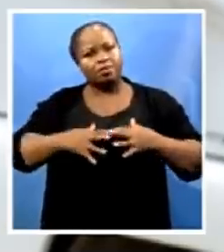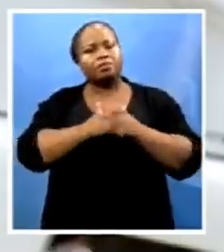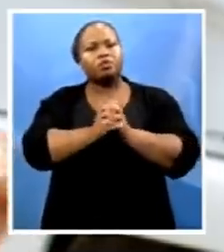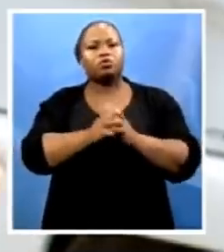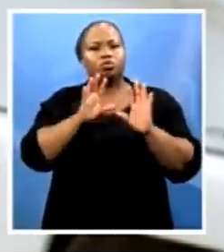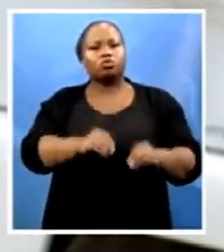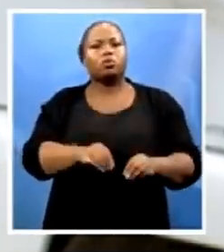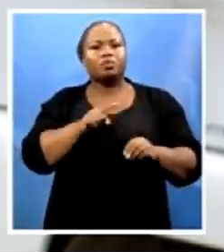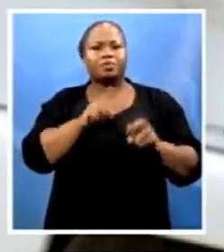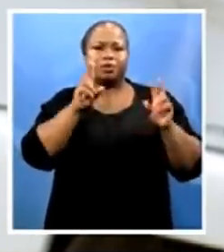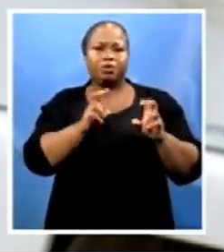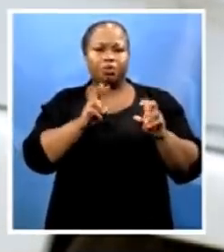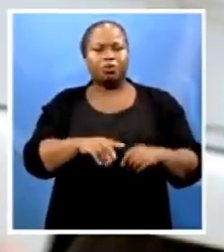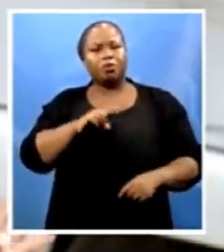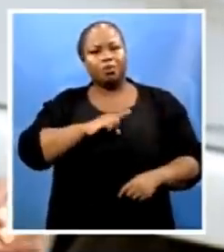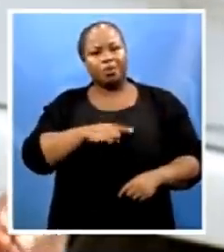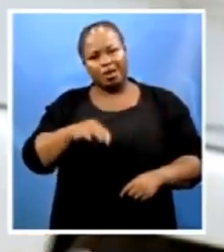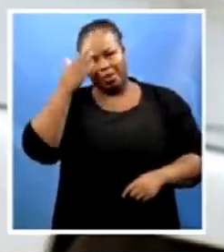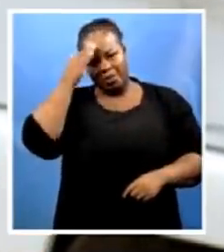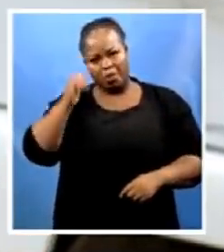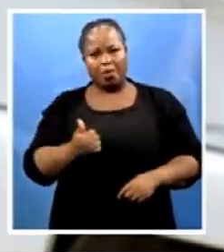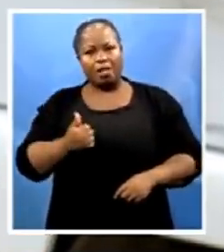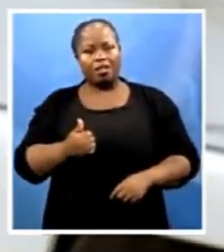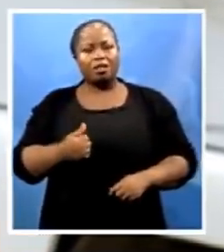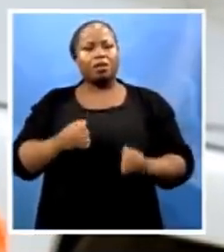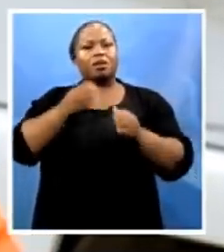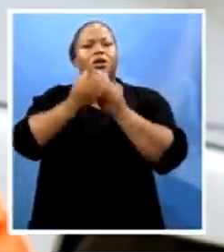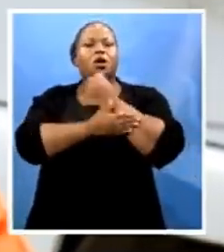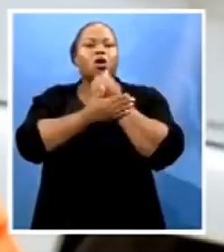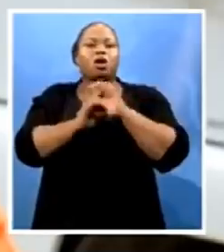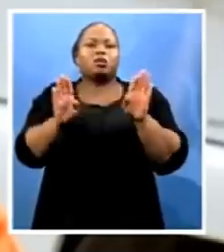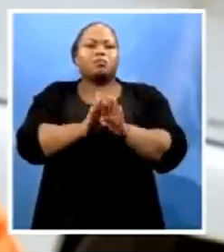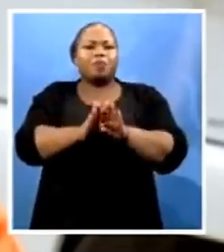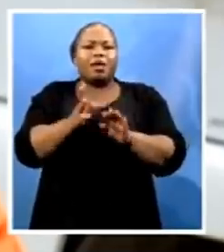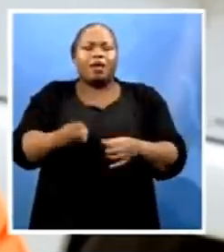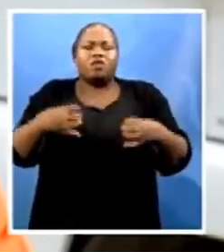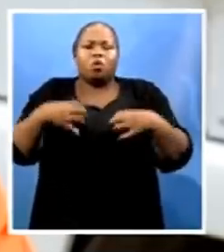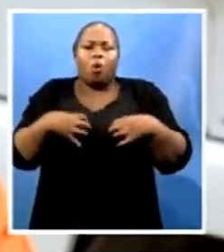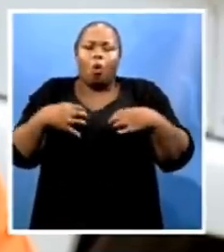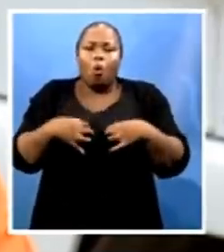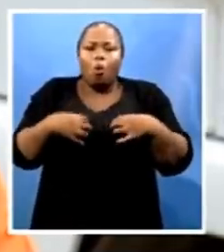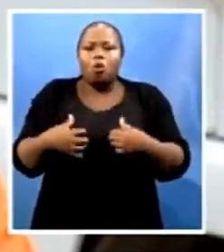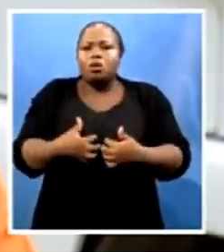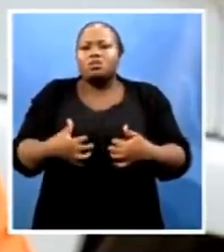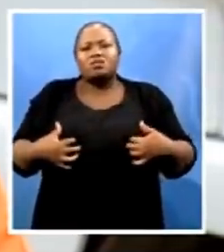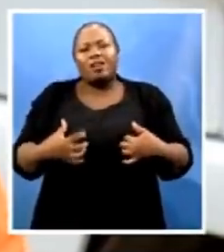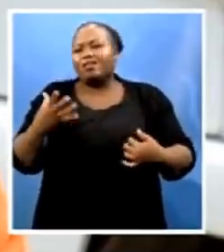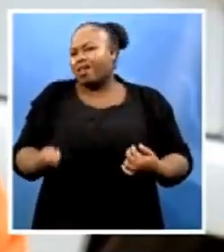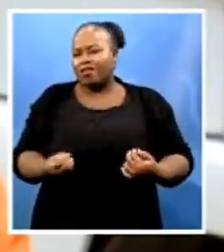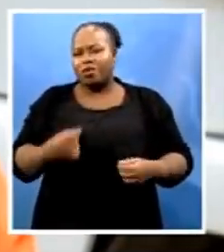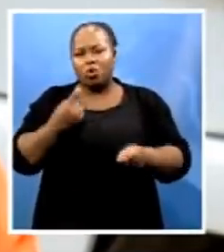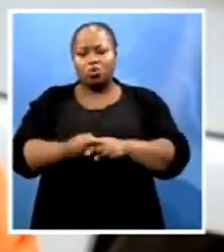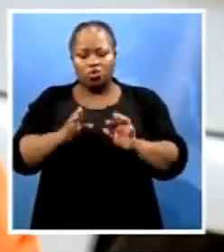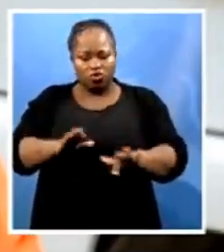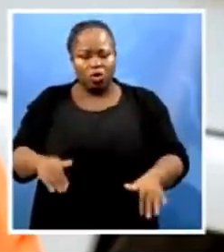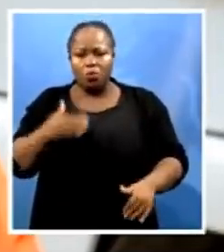that lockdown comes with its own frustrations. We have frustrated kids who just